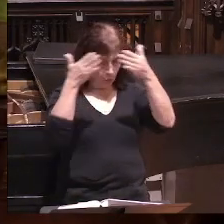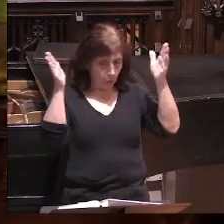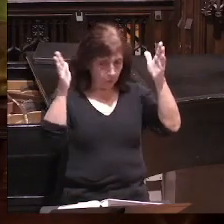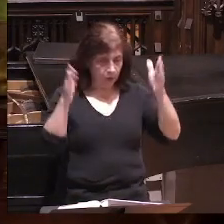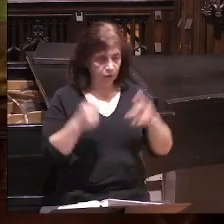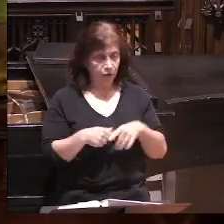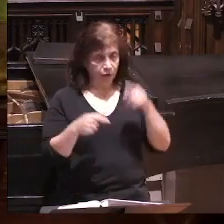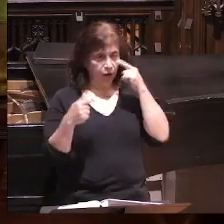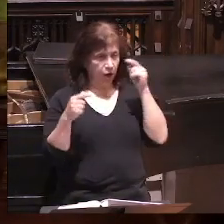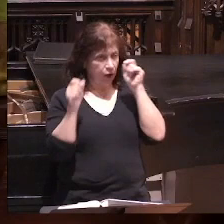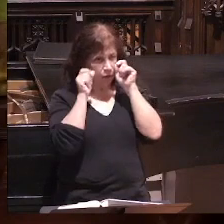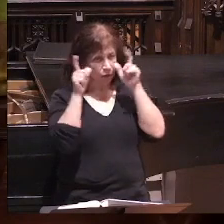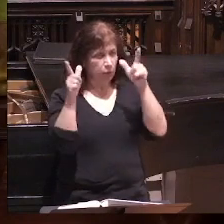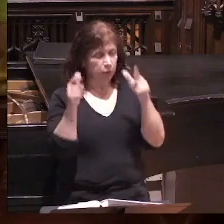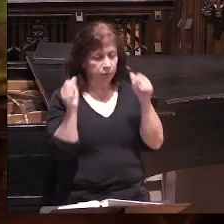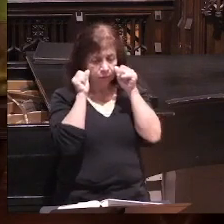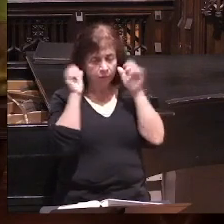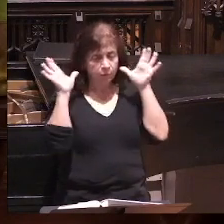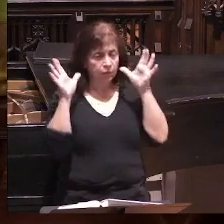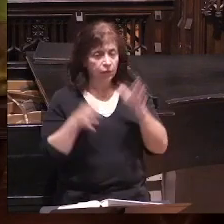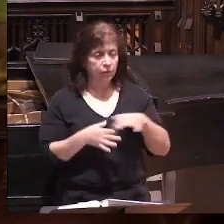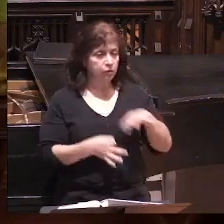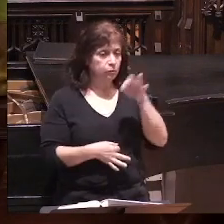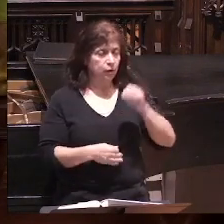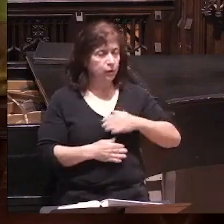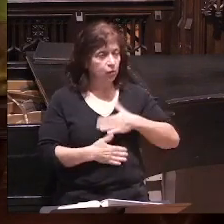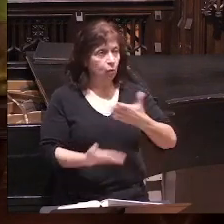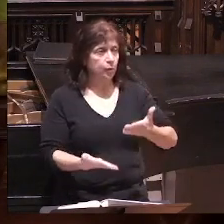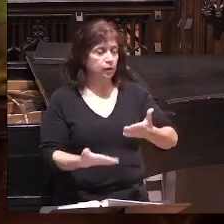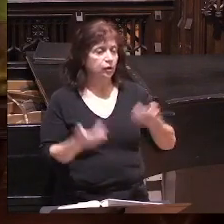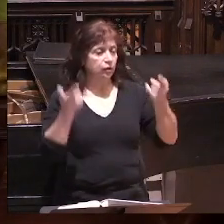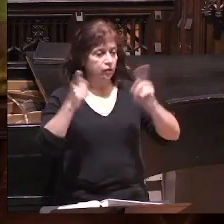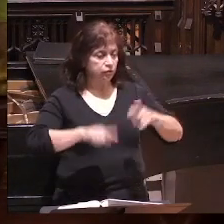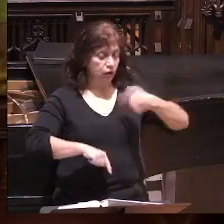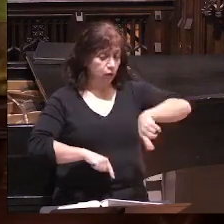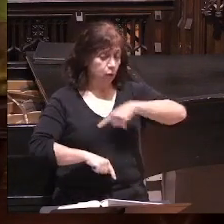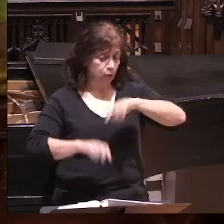our eyes, our ears, our spirits, so that